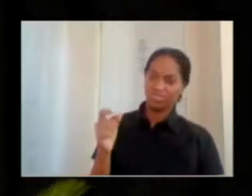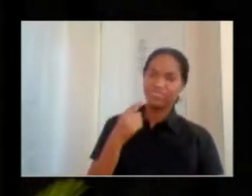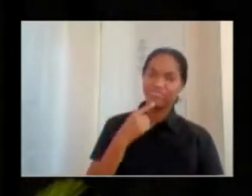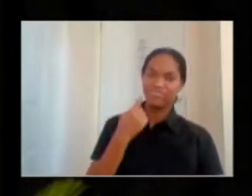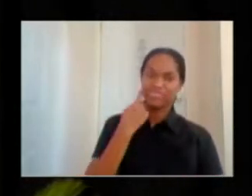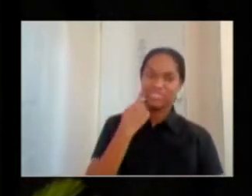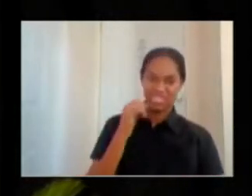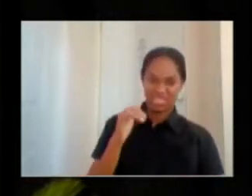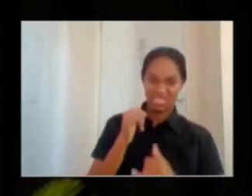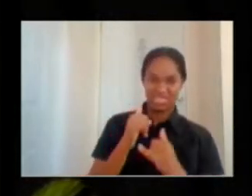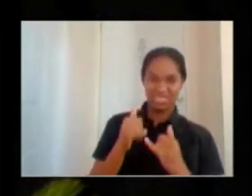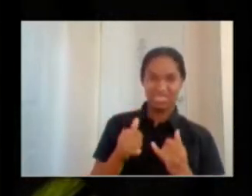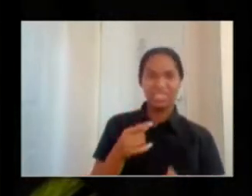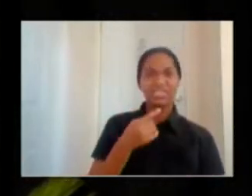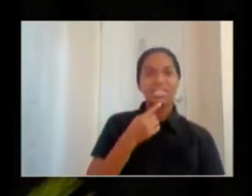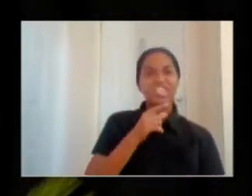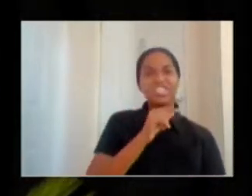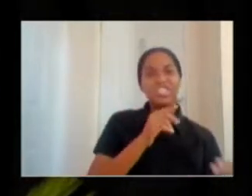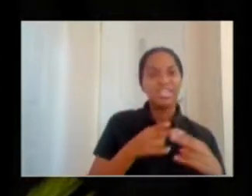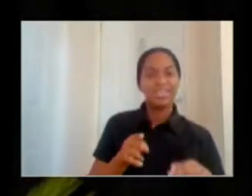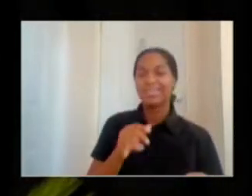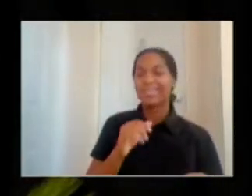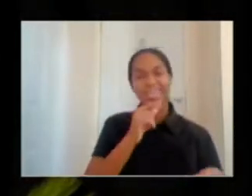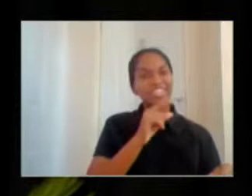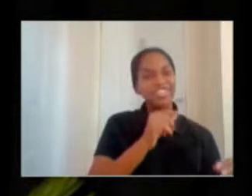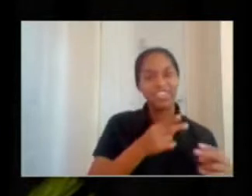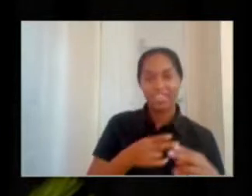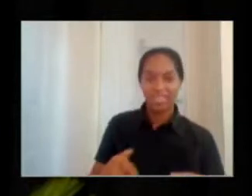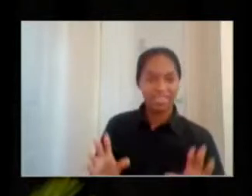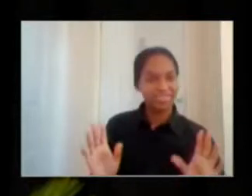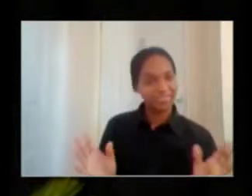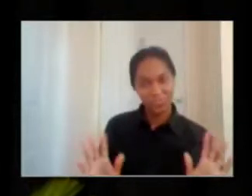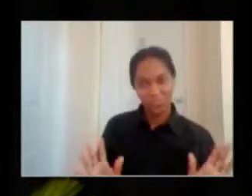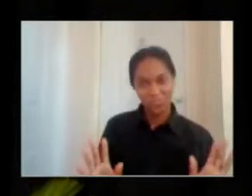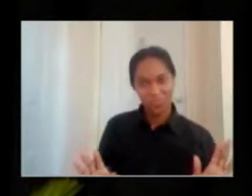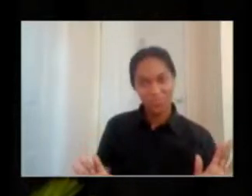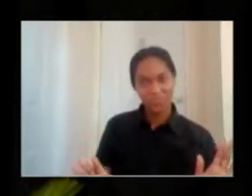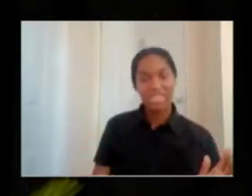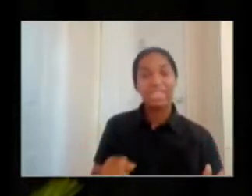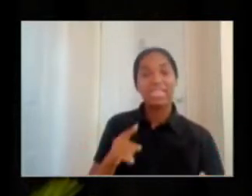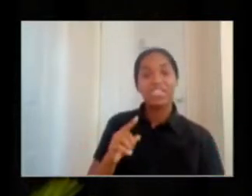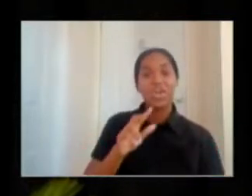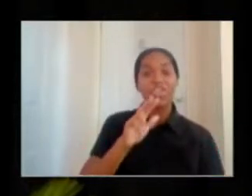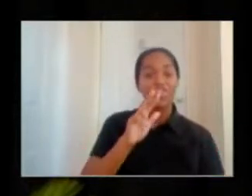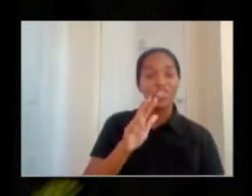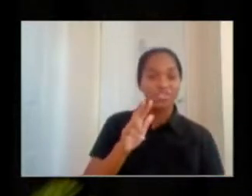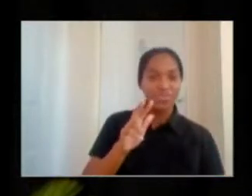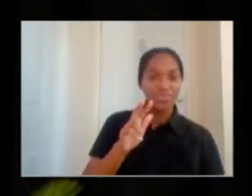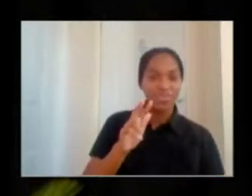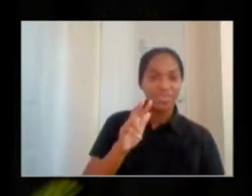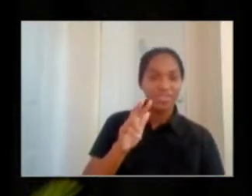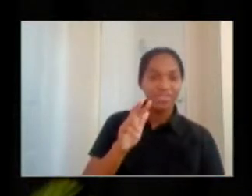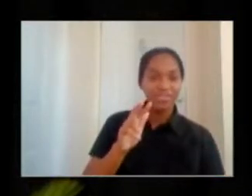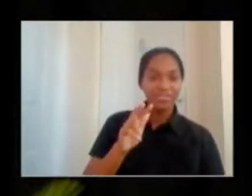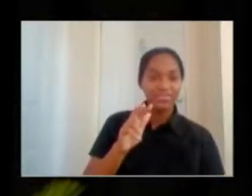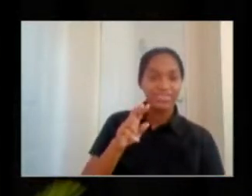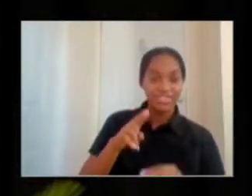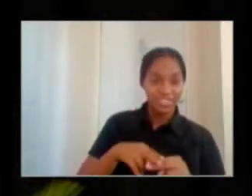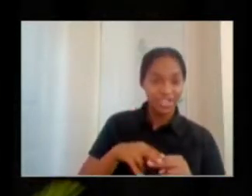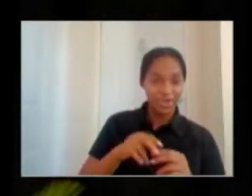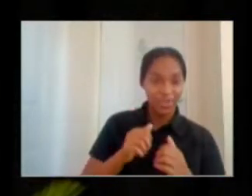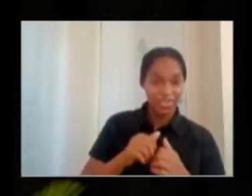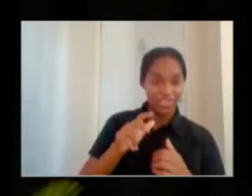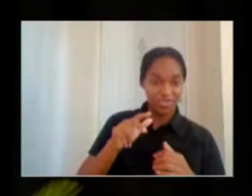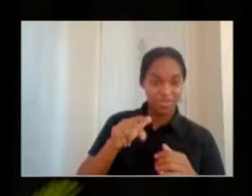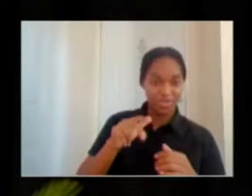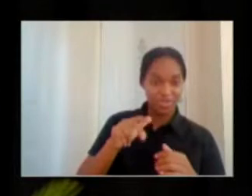Skip said it's a chicken and egg. It's not a chicken and egg. It is a three-legged stool, right? And by that I mean